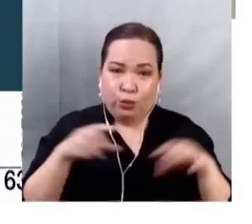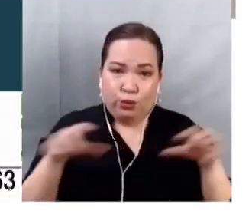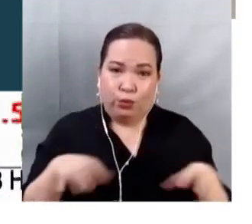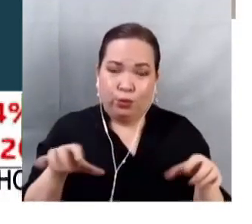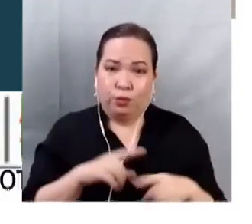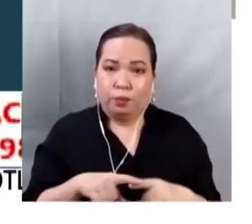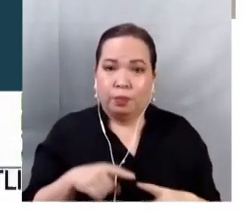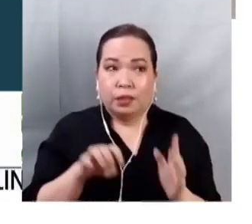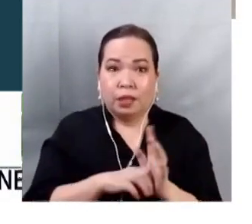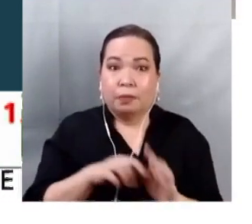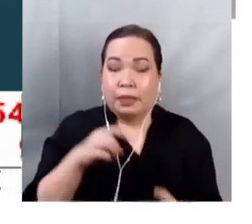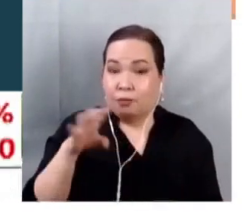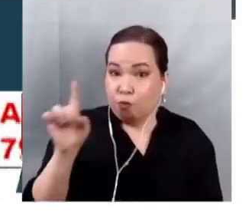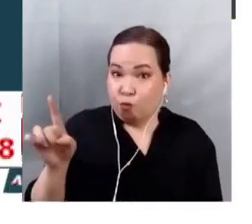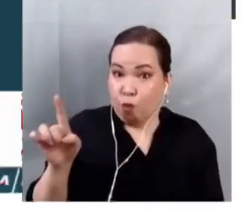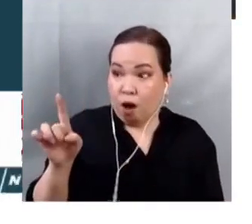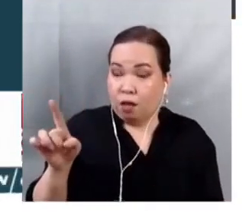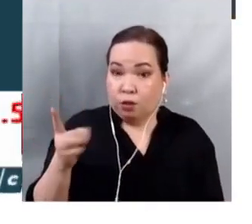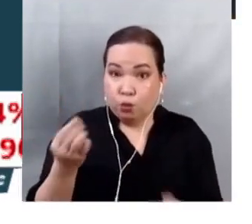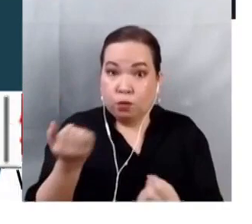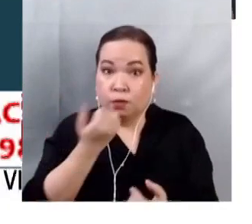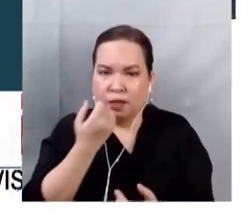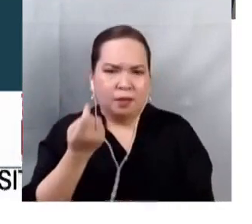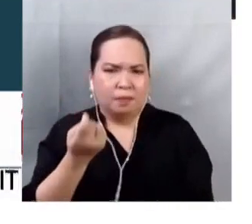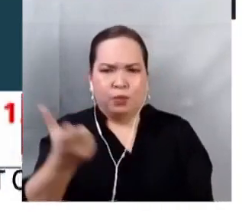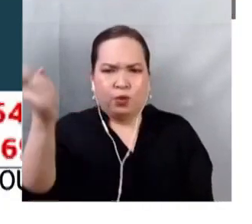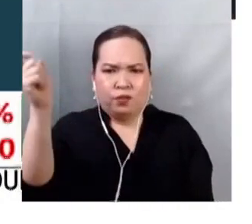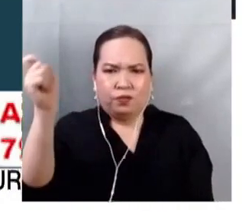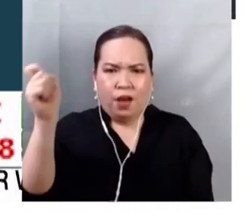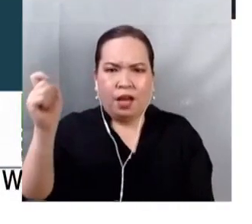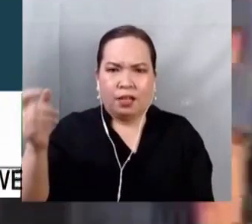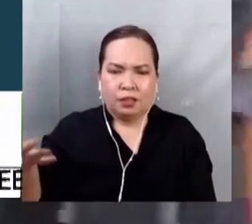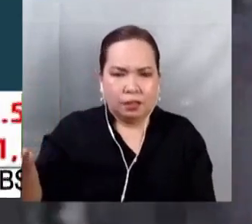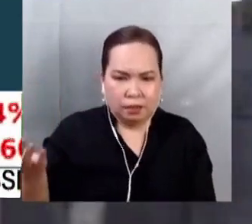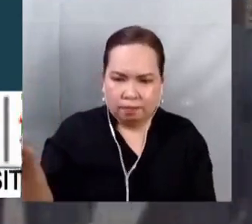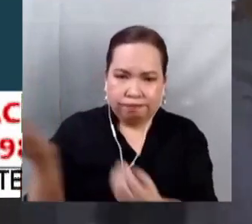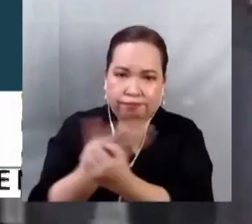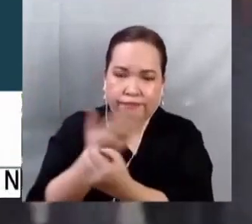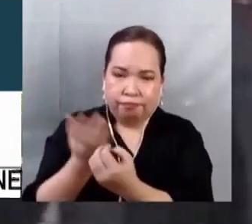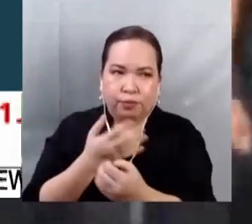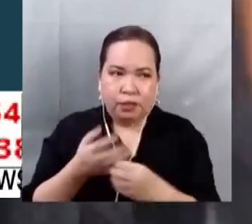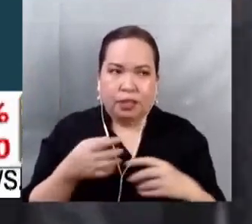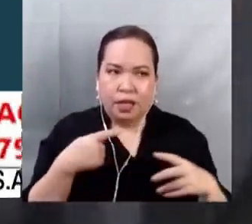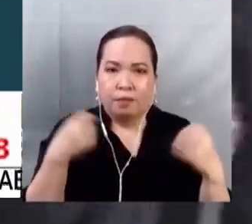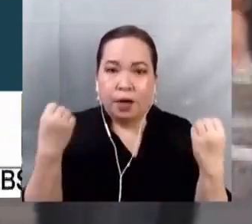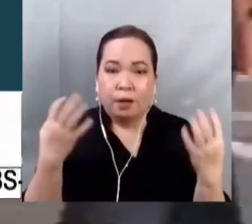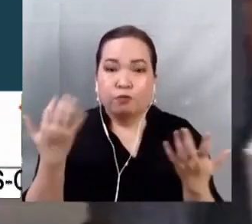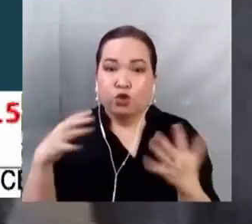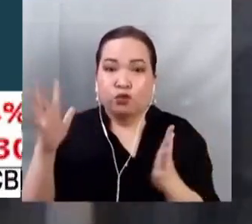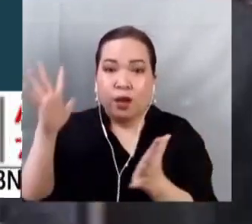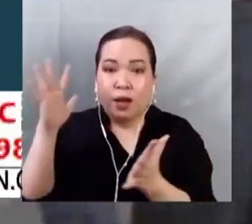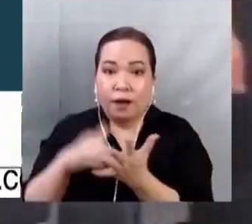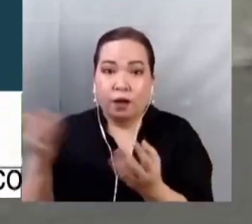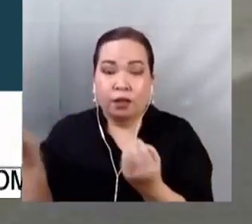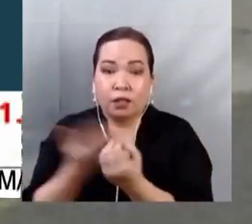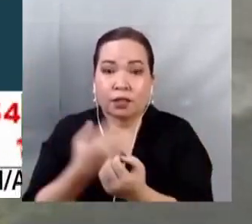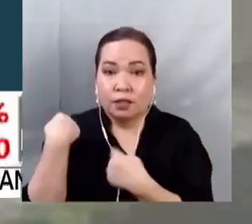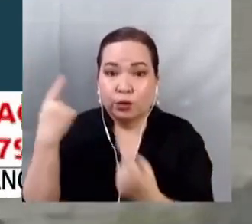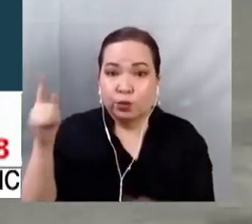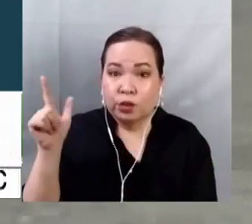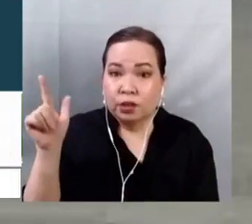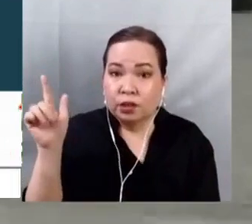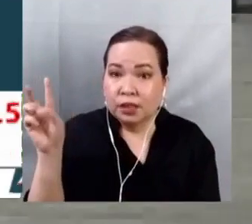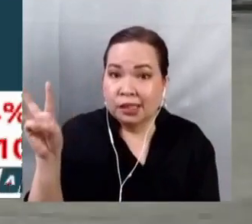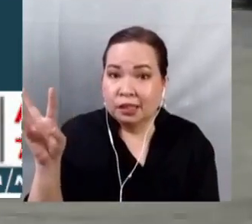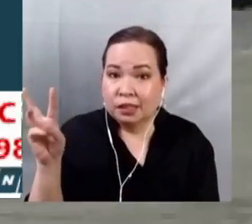na grabe yan, tanggalin, huwag tayong mag-hesitate. Alam mo, we have dismissed more than 5,000 since 2016. At sana